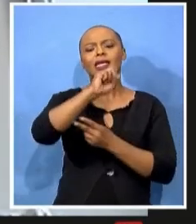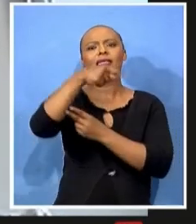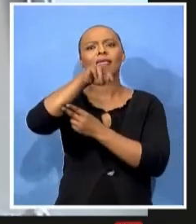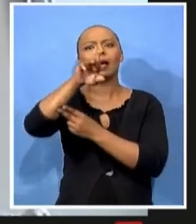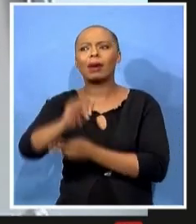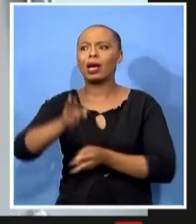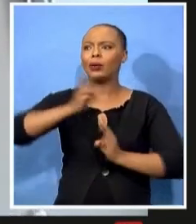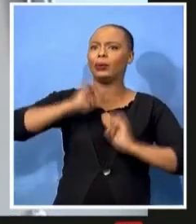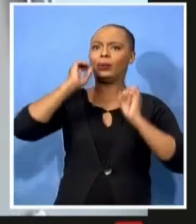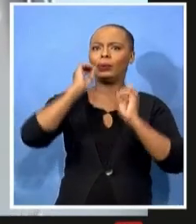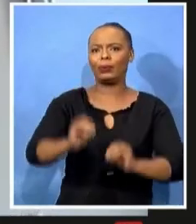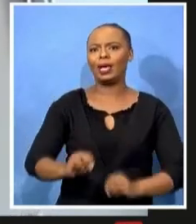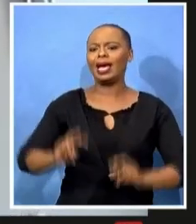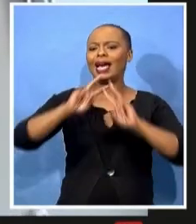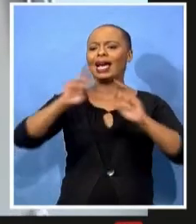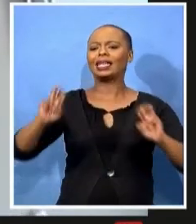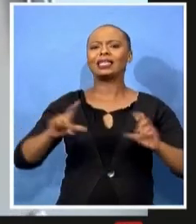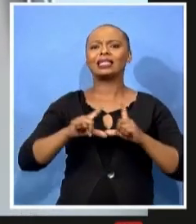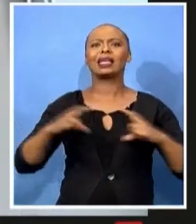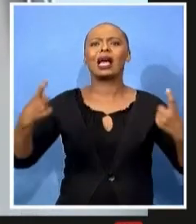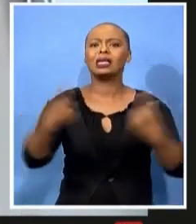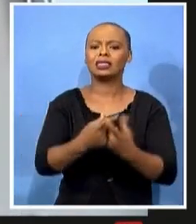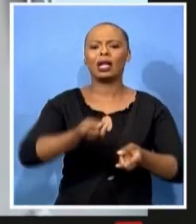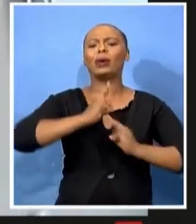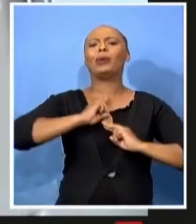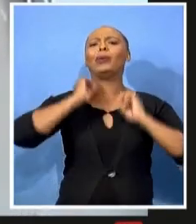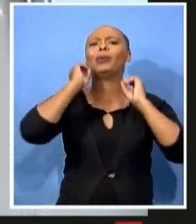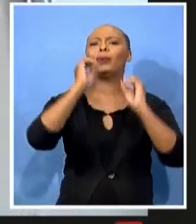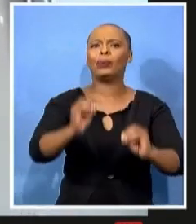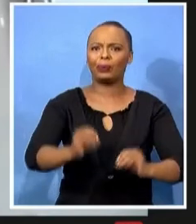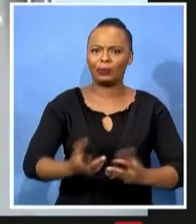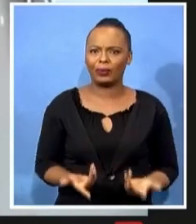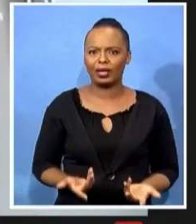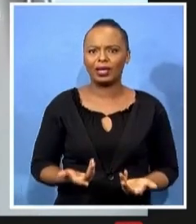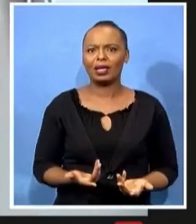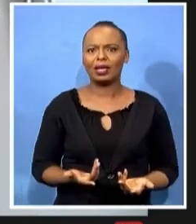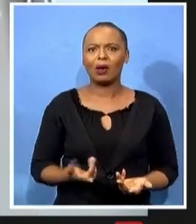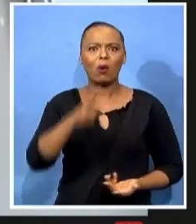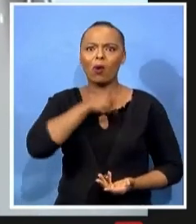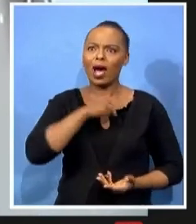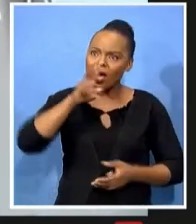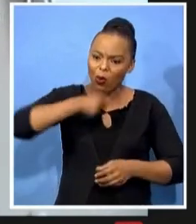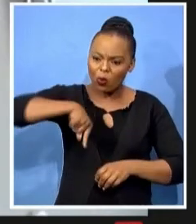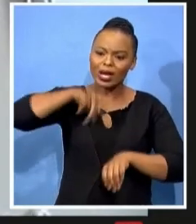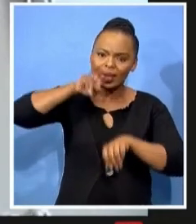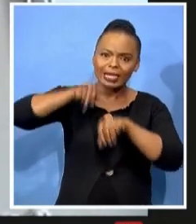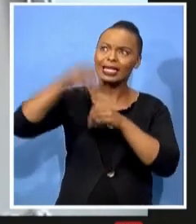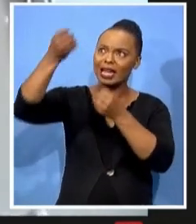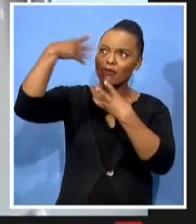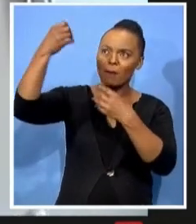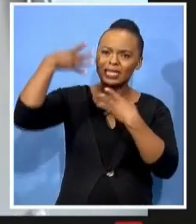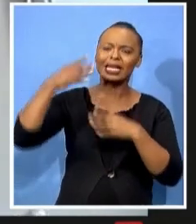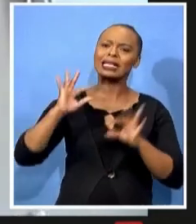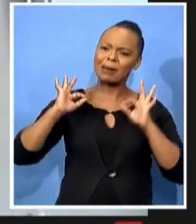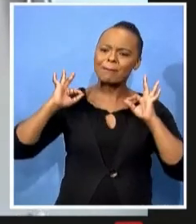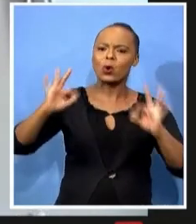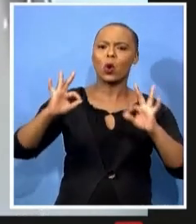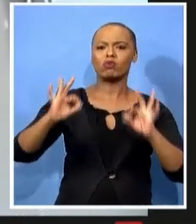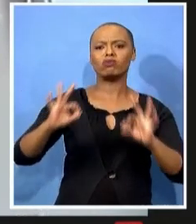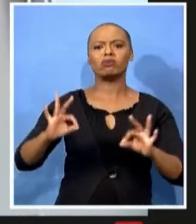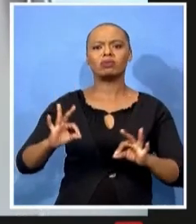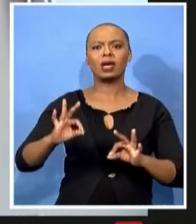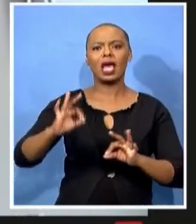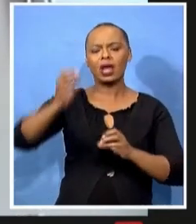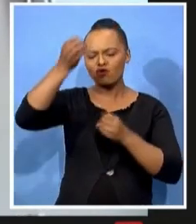been available to us to give us information and to correct the fake news that we've got. Now, of course, there is going to be